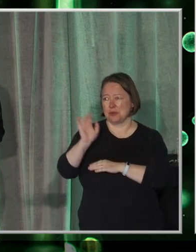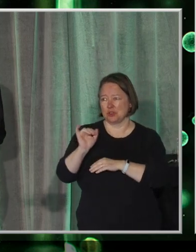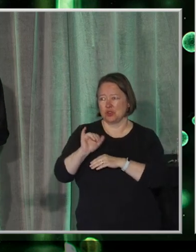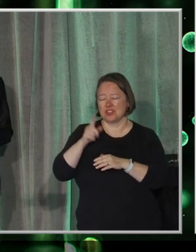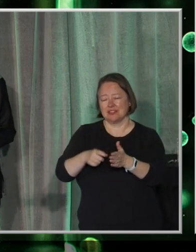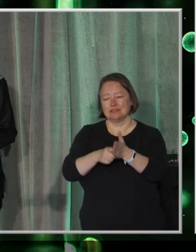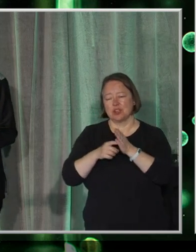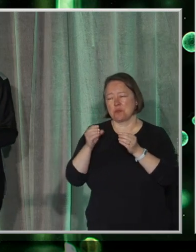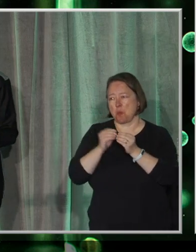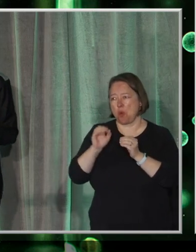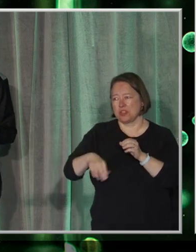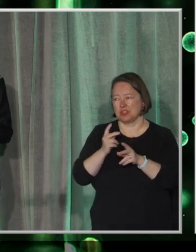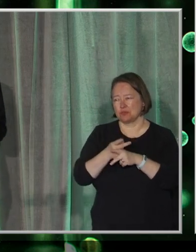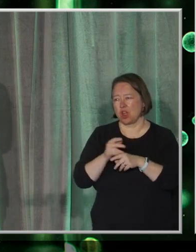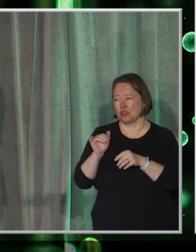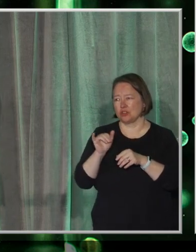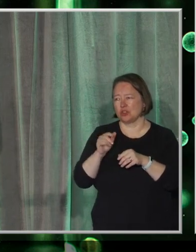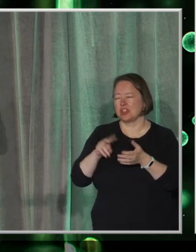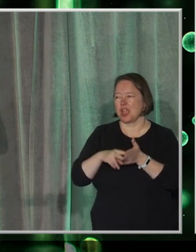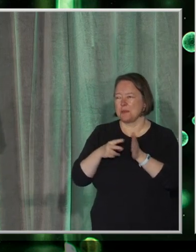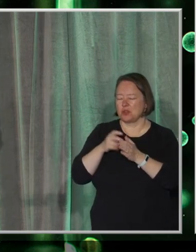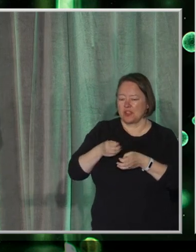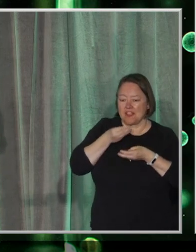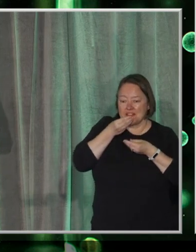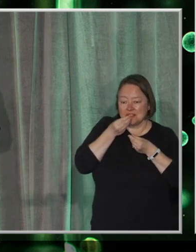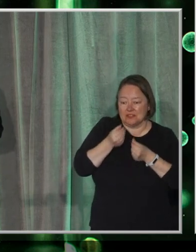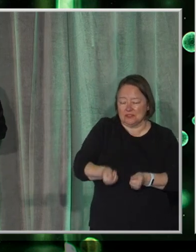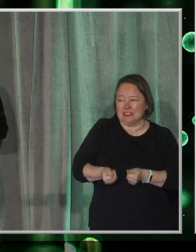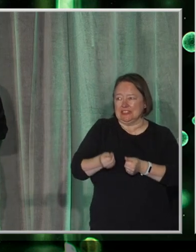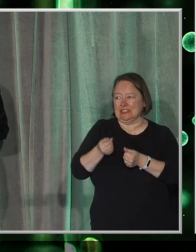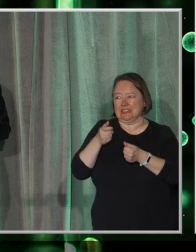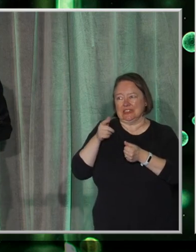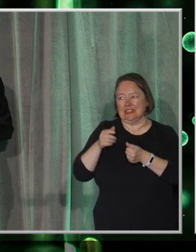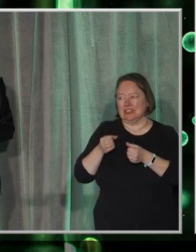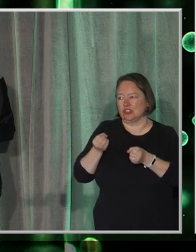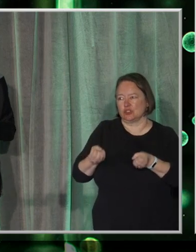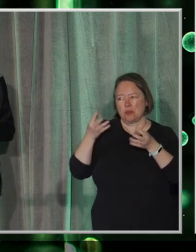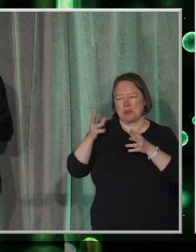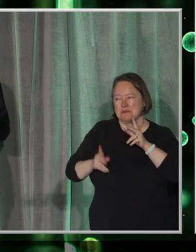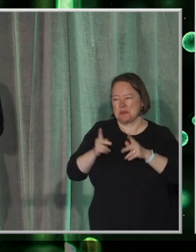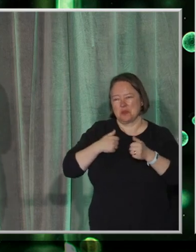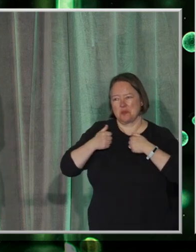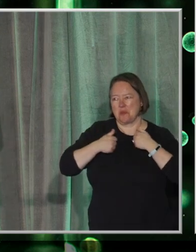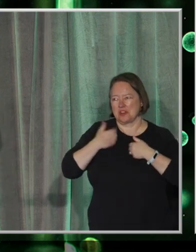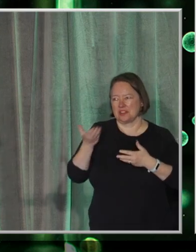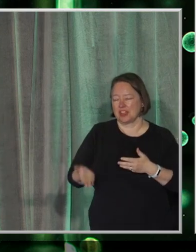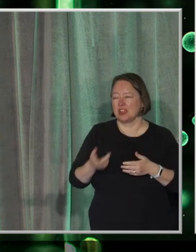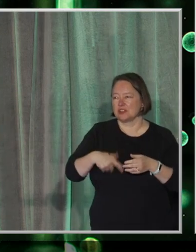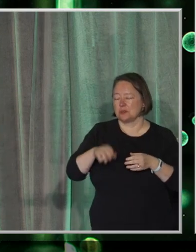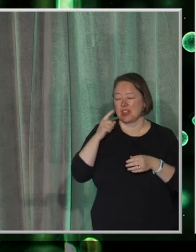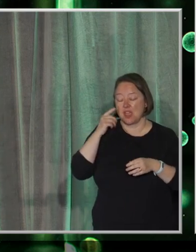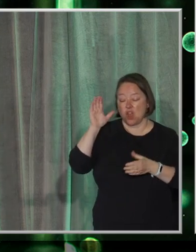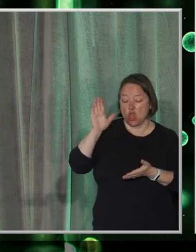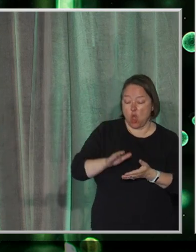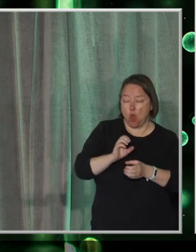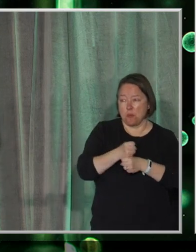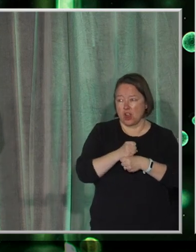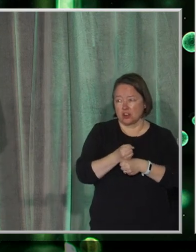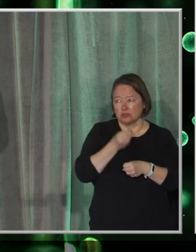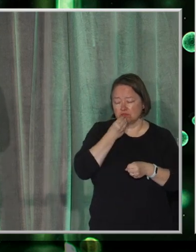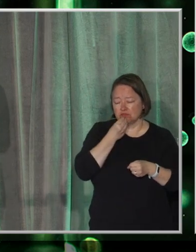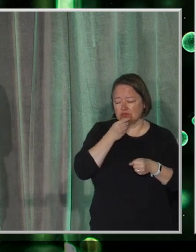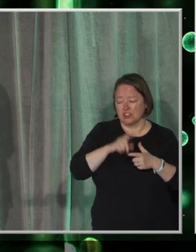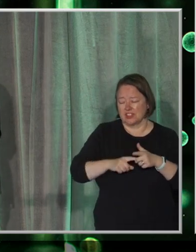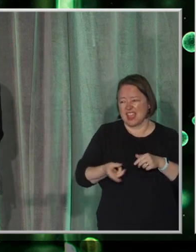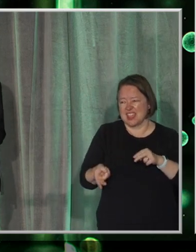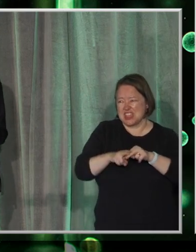more meat-based products, which means that we have to feed also the livestock feeding those humans. And even though we have low production, the human population is